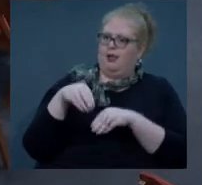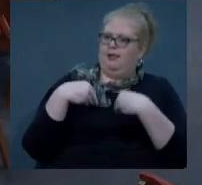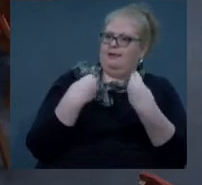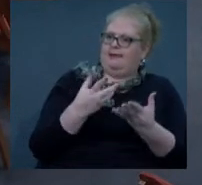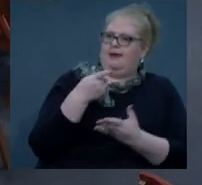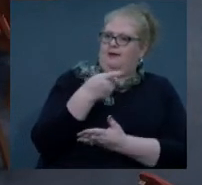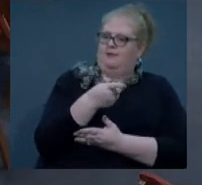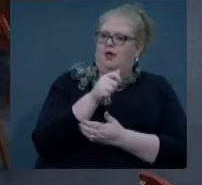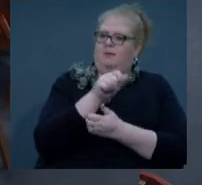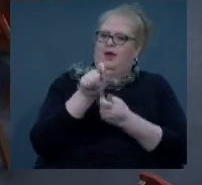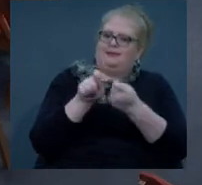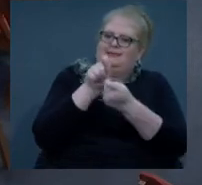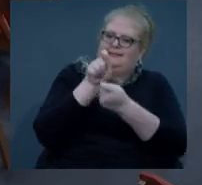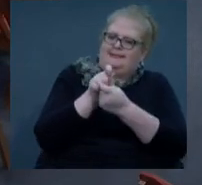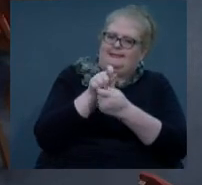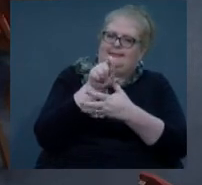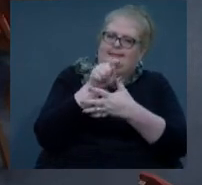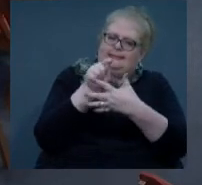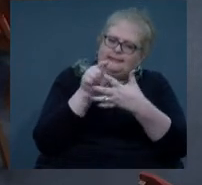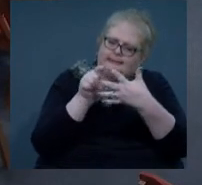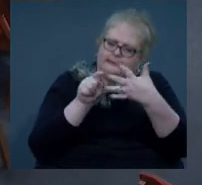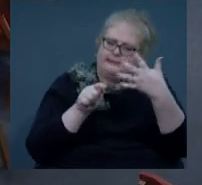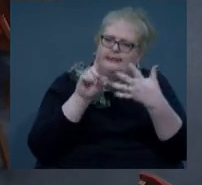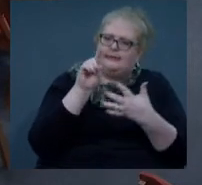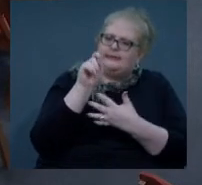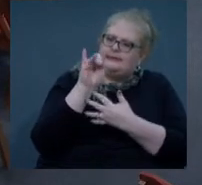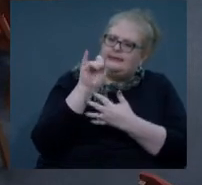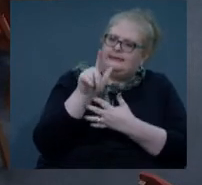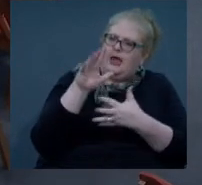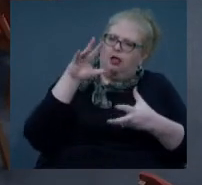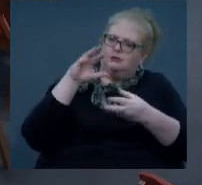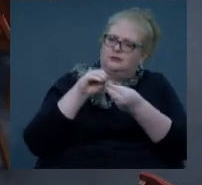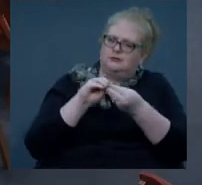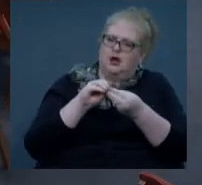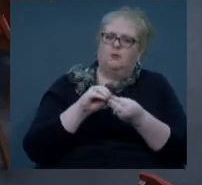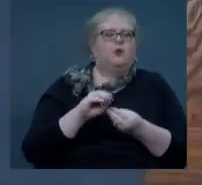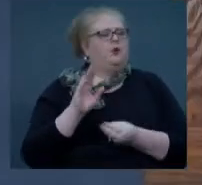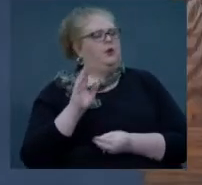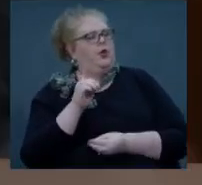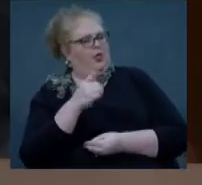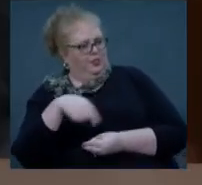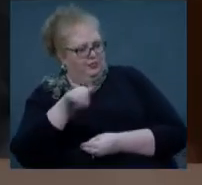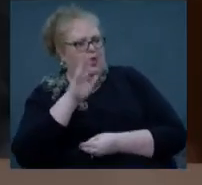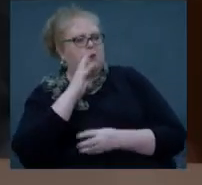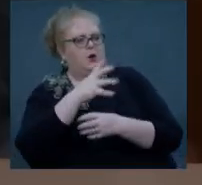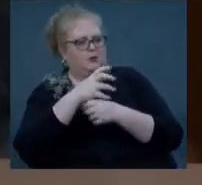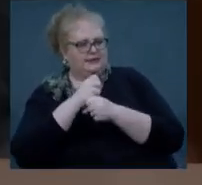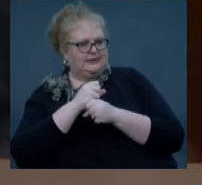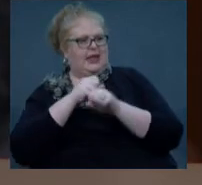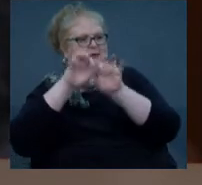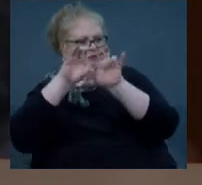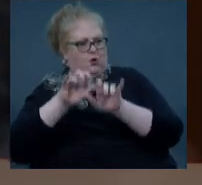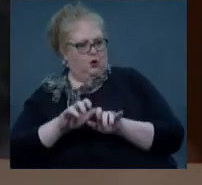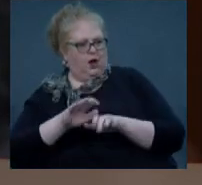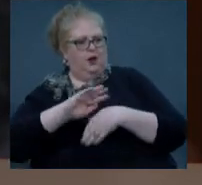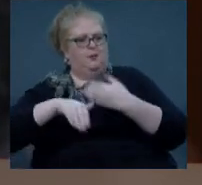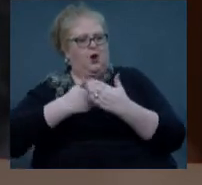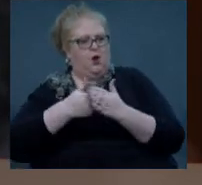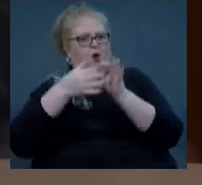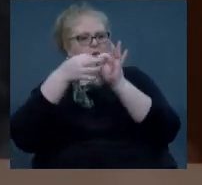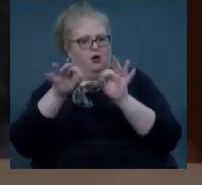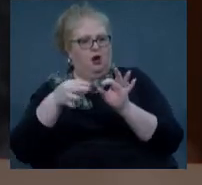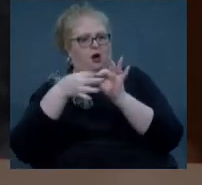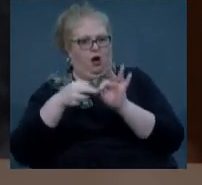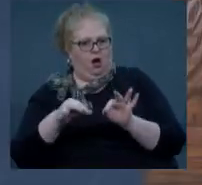detailed summary of what happened. Well, they will get the write-up and all the comments that we have, from that